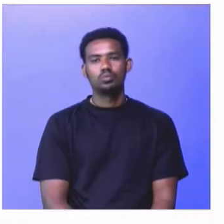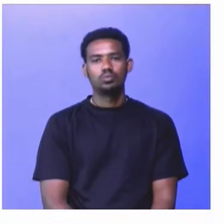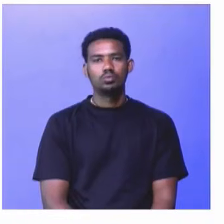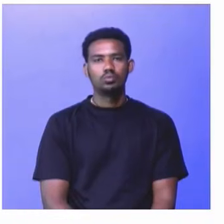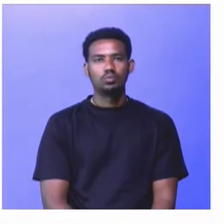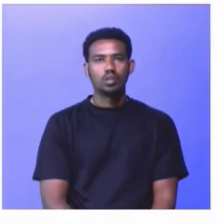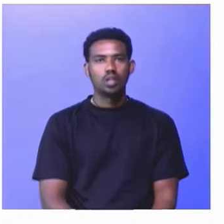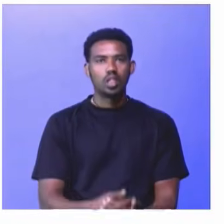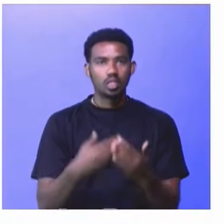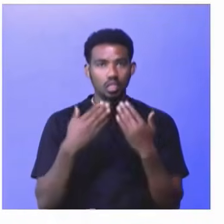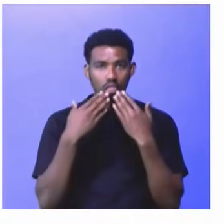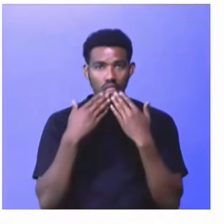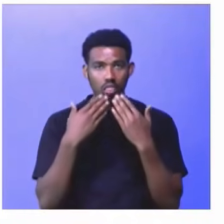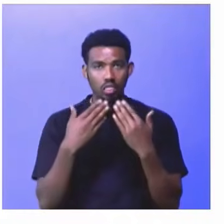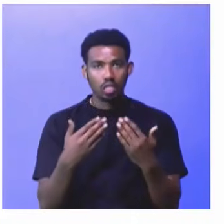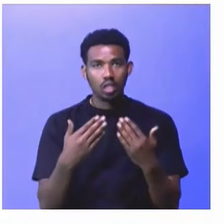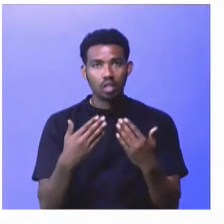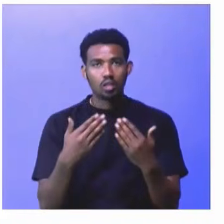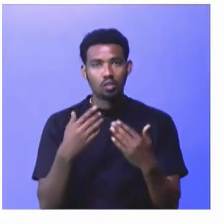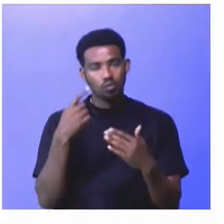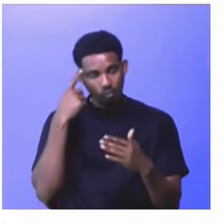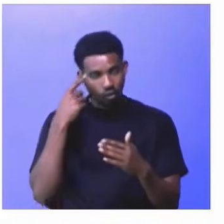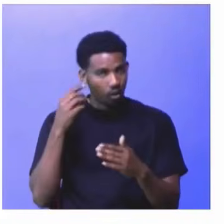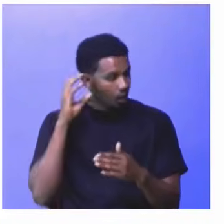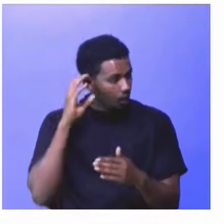for listening.